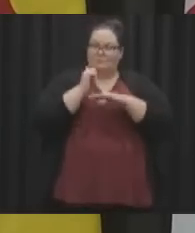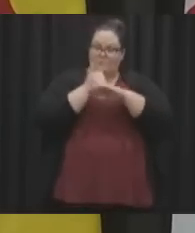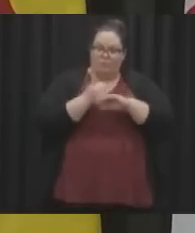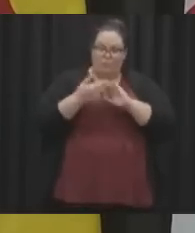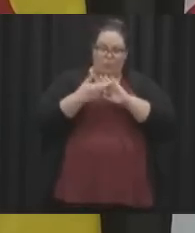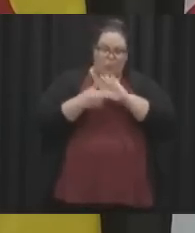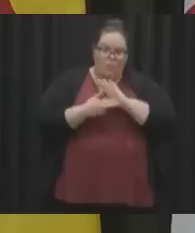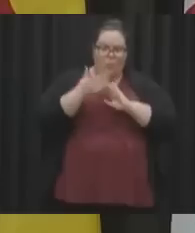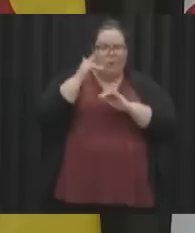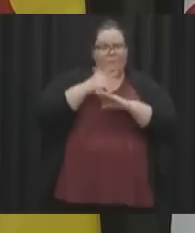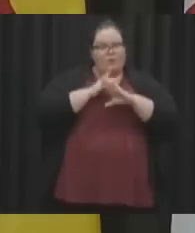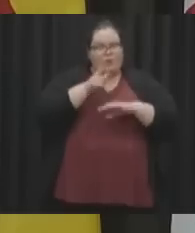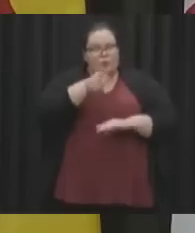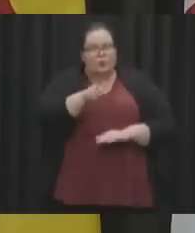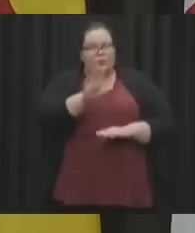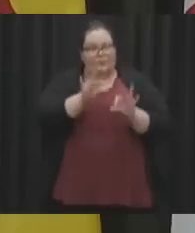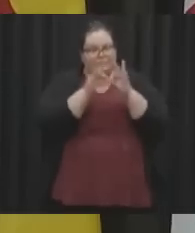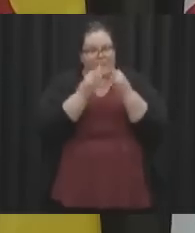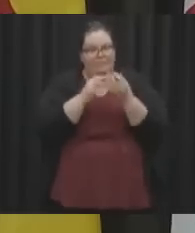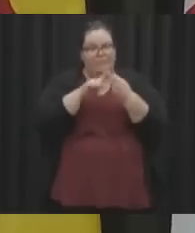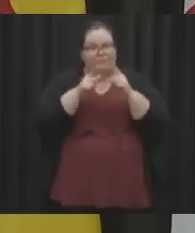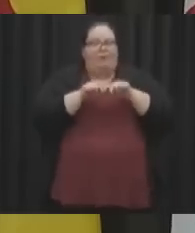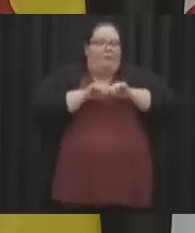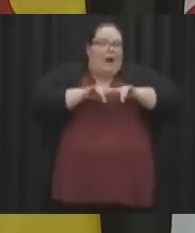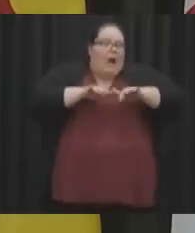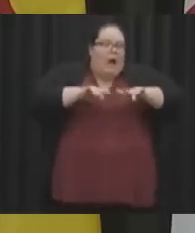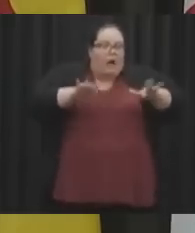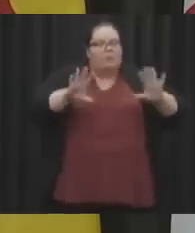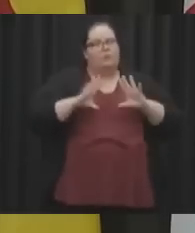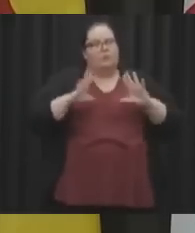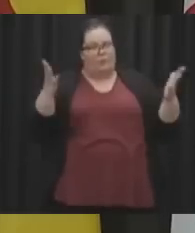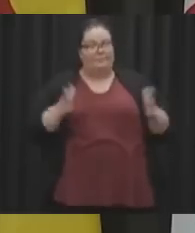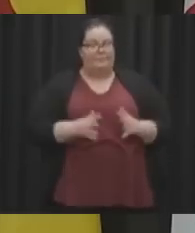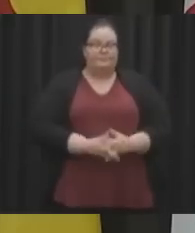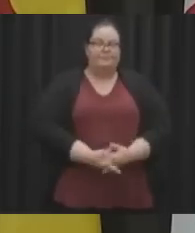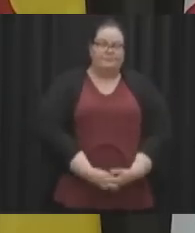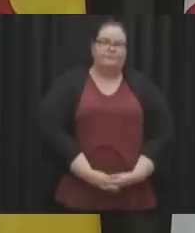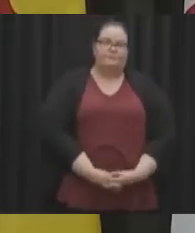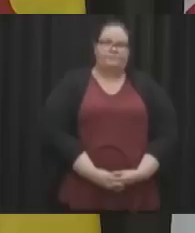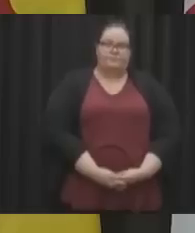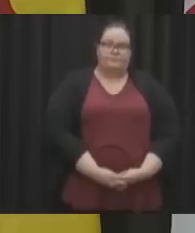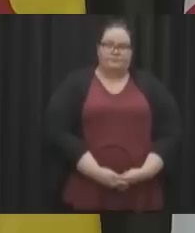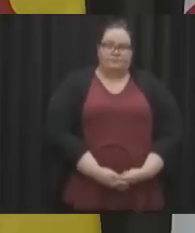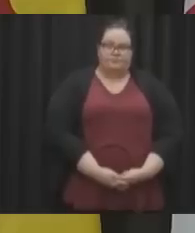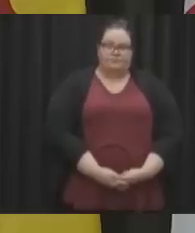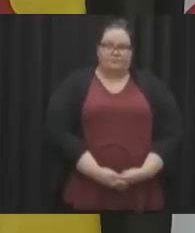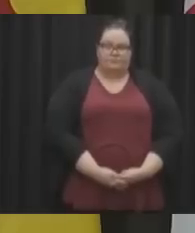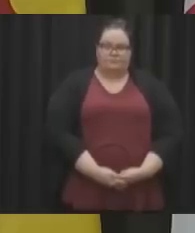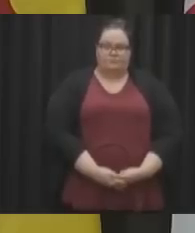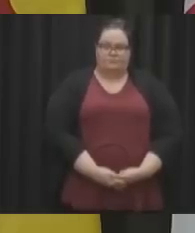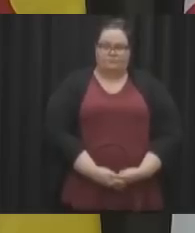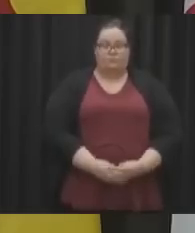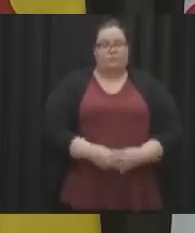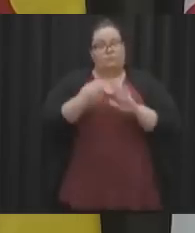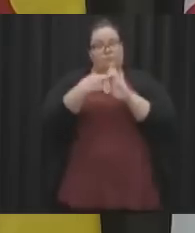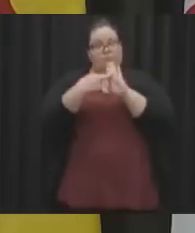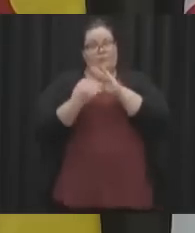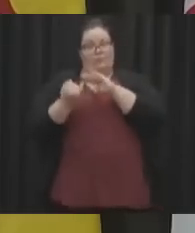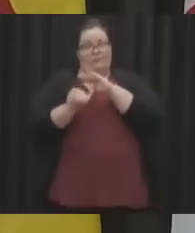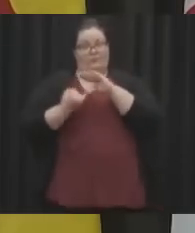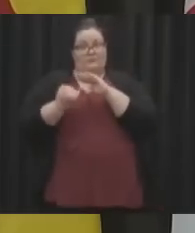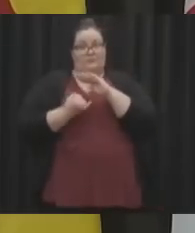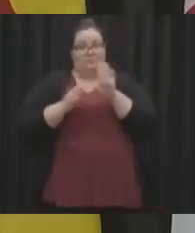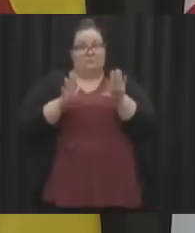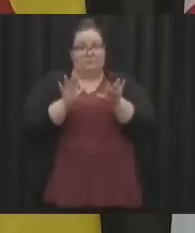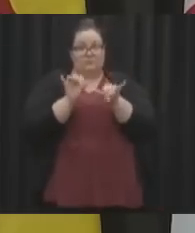bathrooms if possible, and maintain a distance of at least 2 meters or 6 feet apart from others, and keep your interactions brief. Avoid sharing